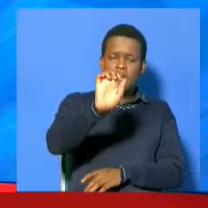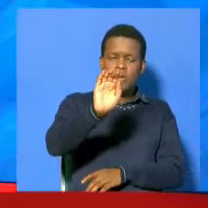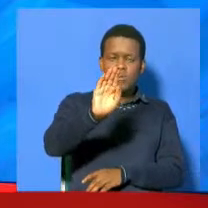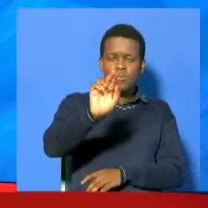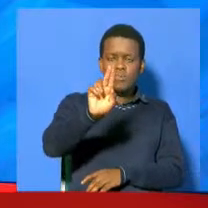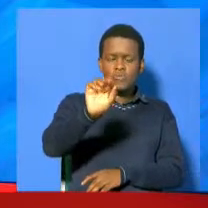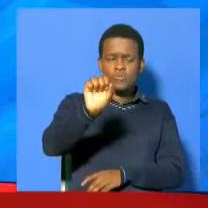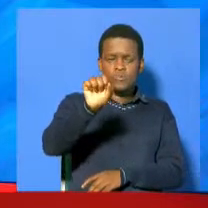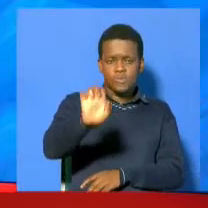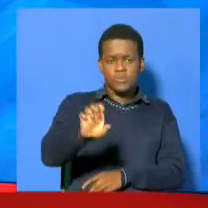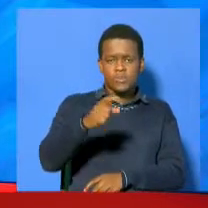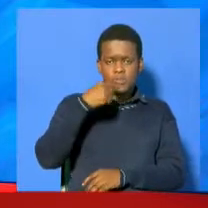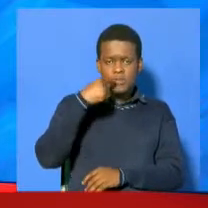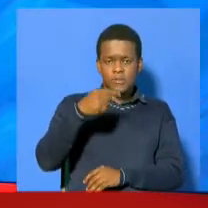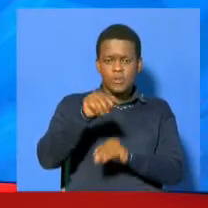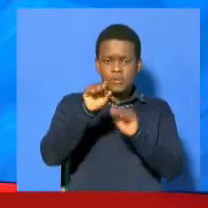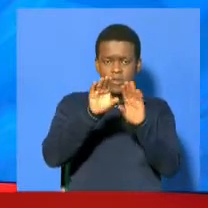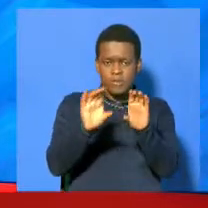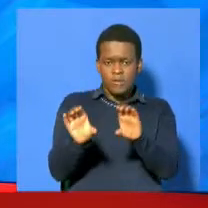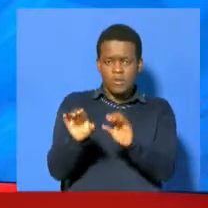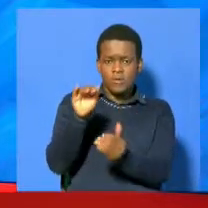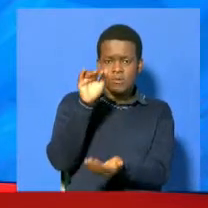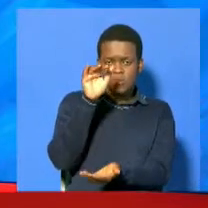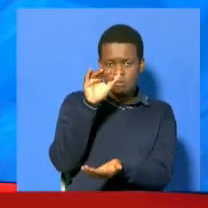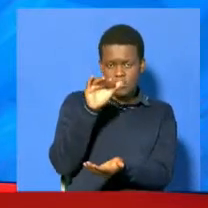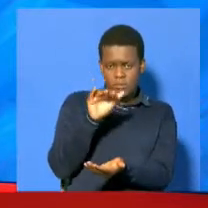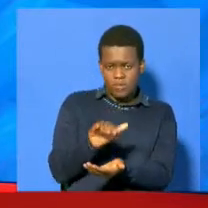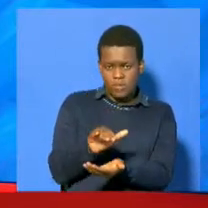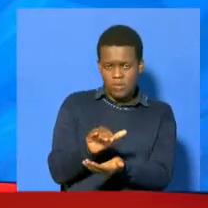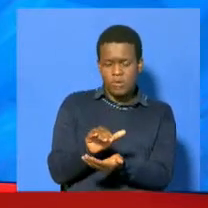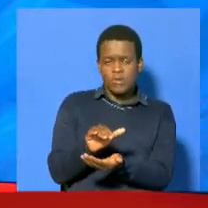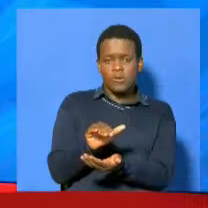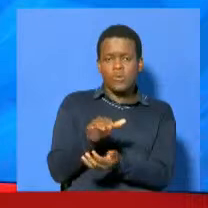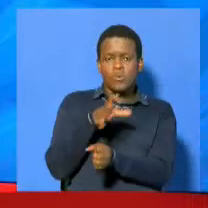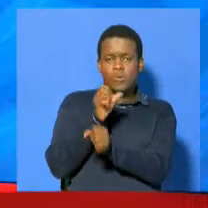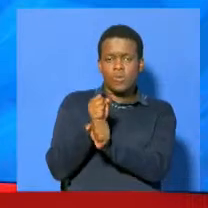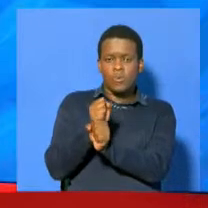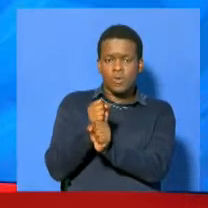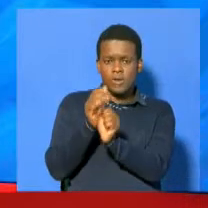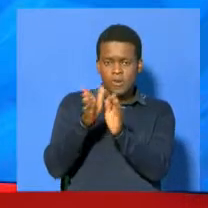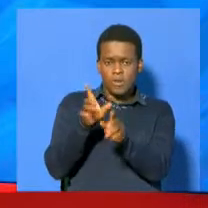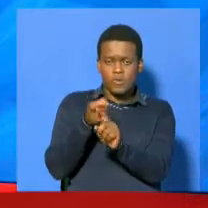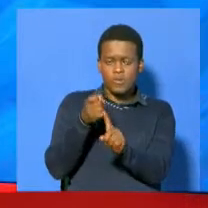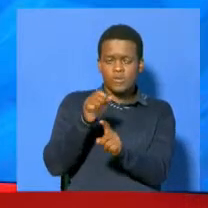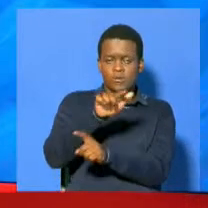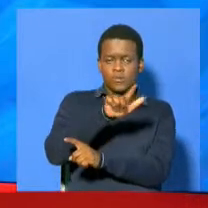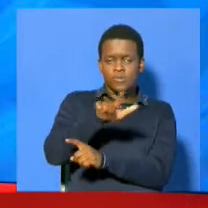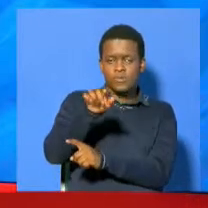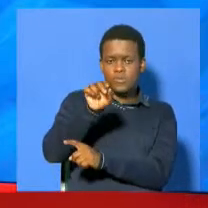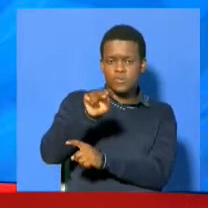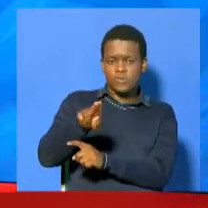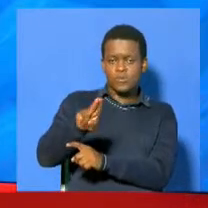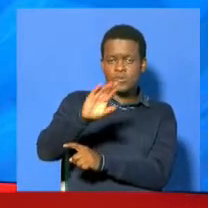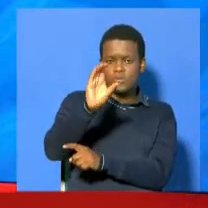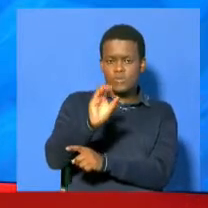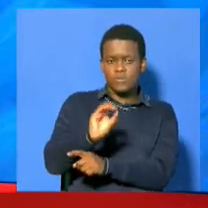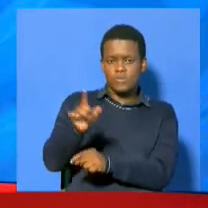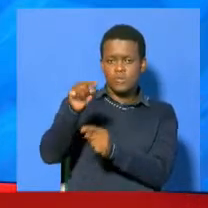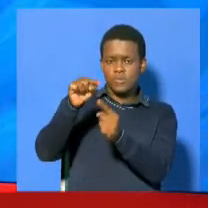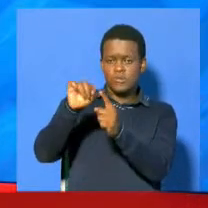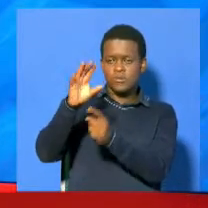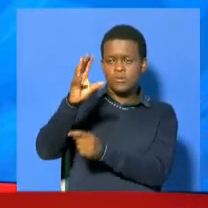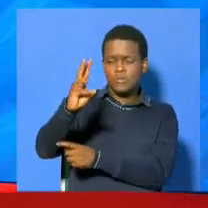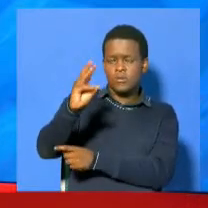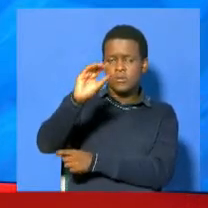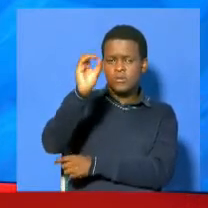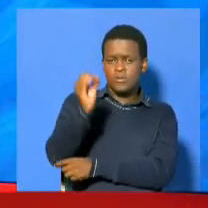council has reduced its vacancy rate from 22% in November to the current 6%. Mr. Khaibusi